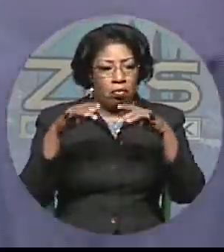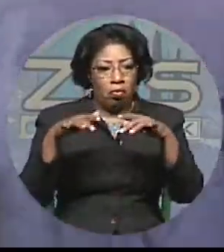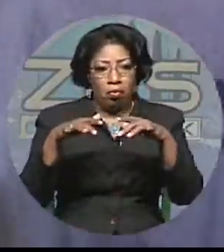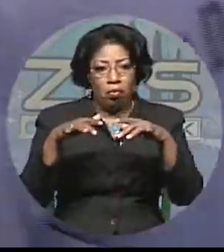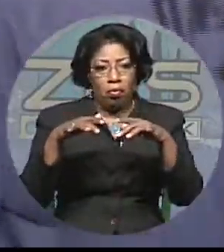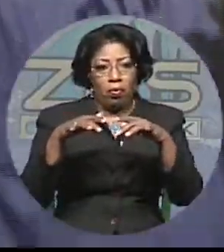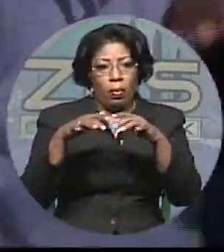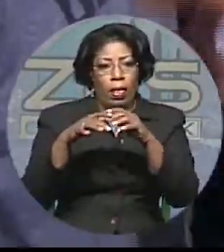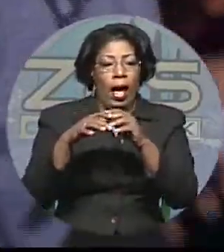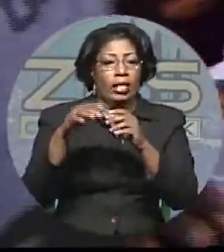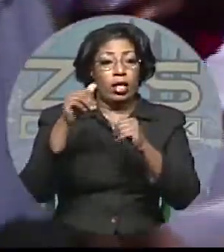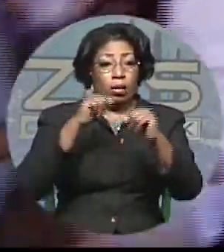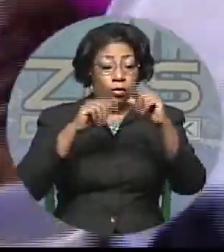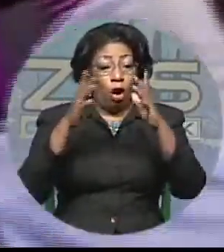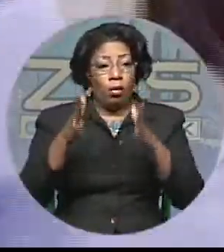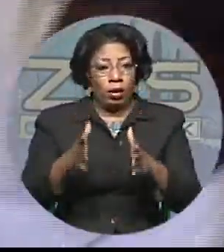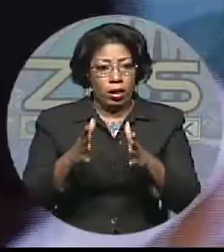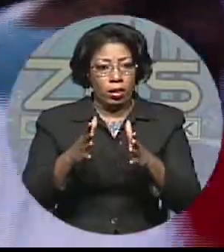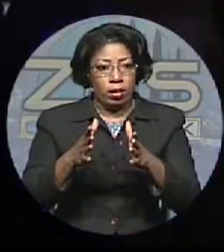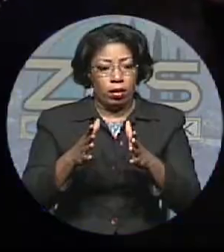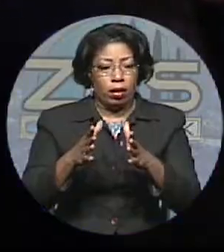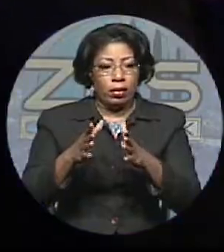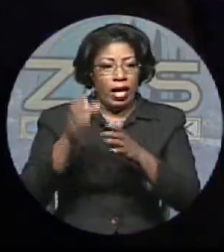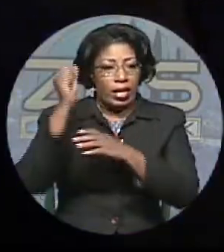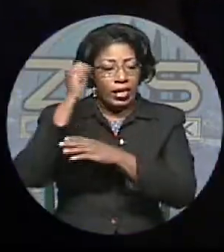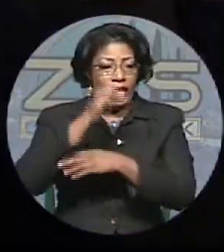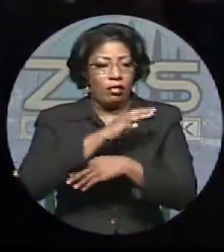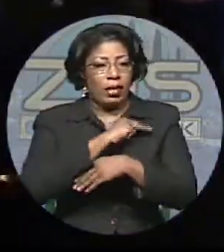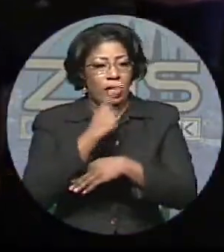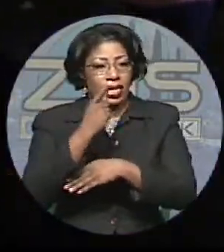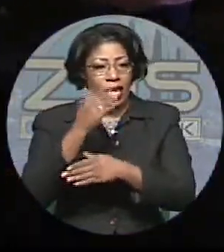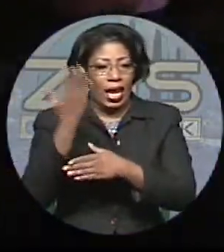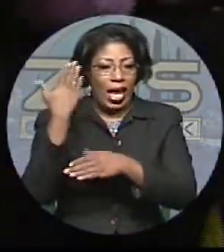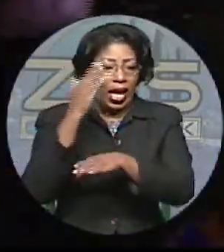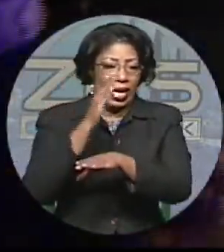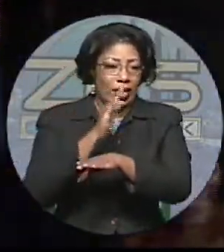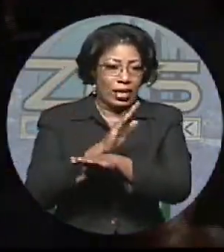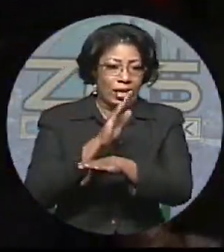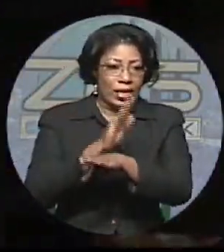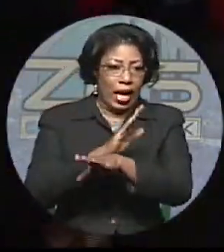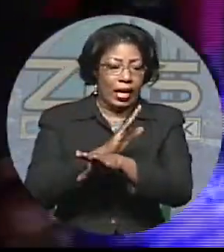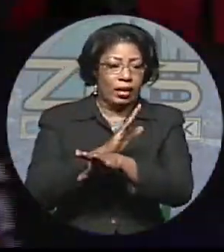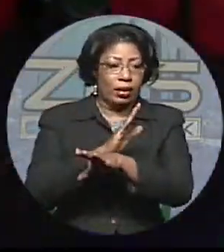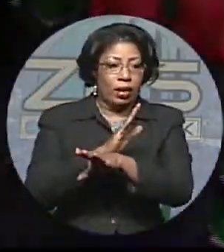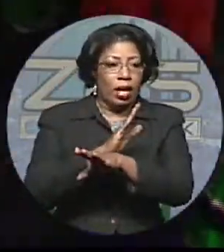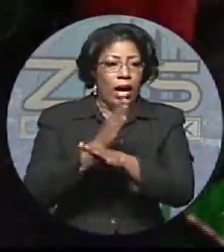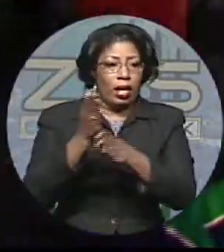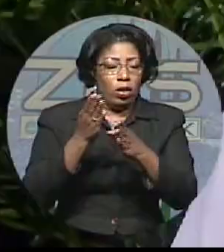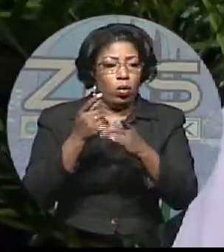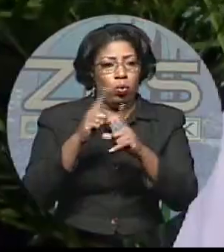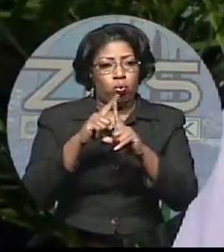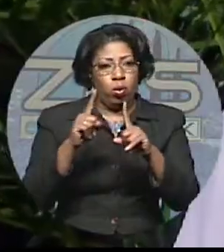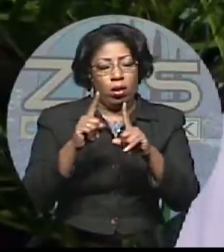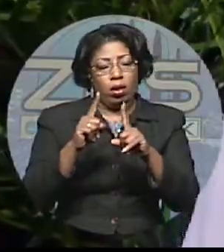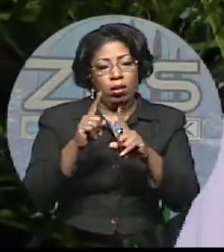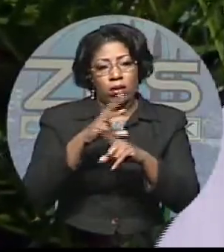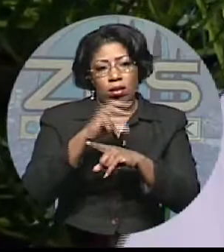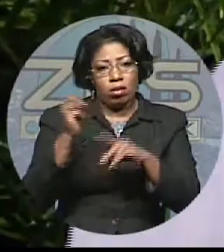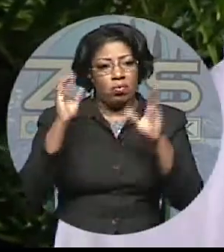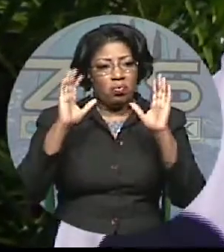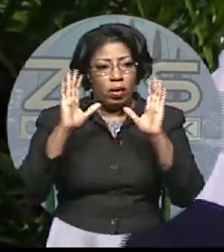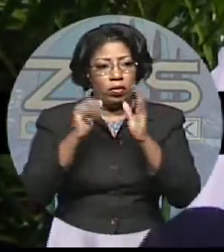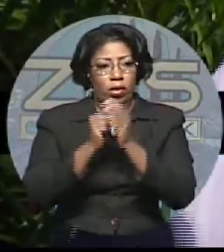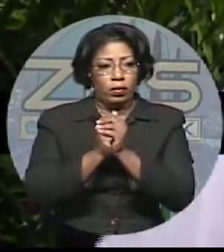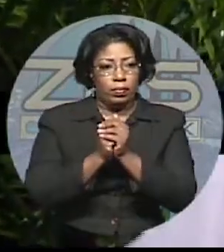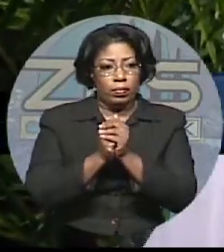of performers, organizer Steve McKinney believes last night's concert was a smashing success. Bahamians want Bahamian music.